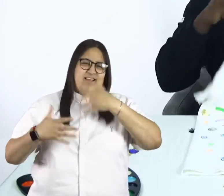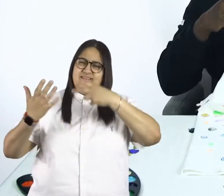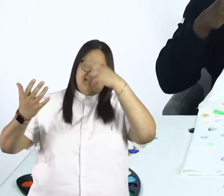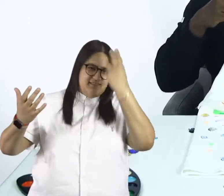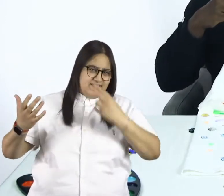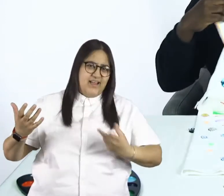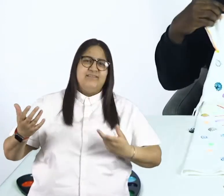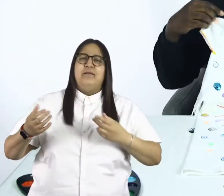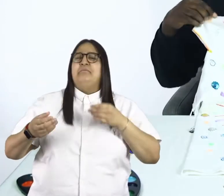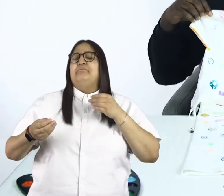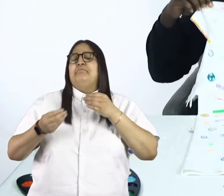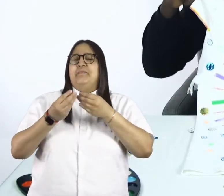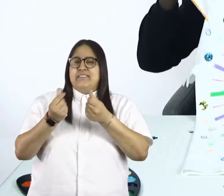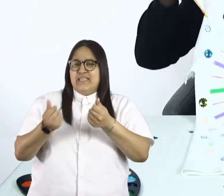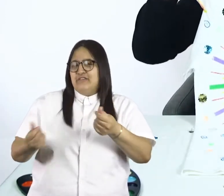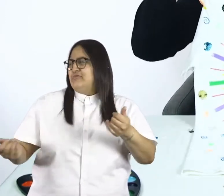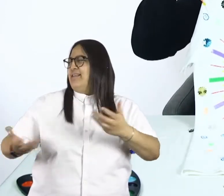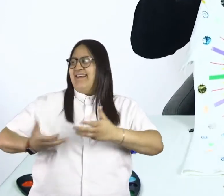will get to in a minute.